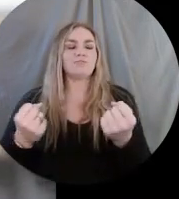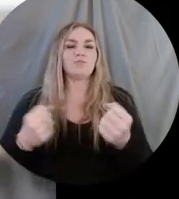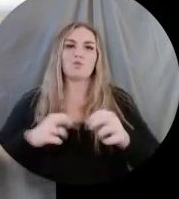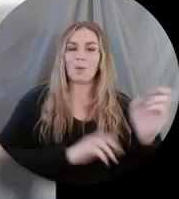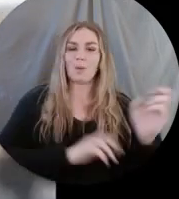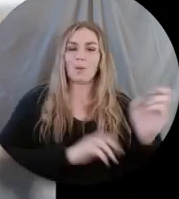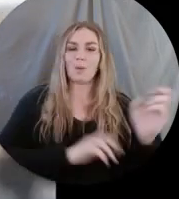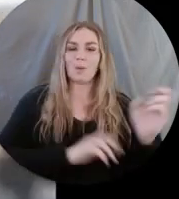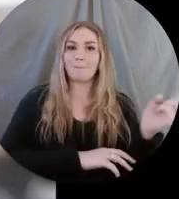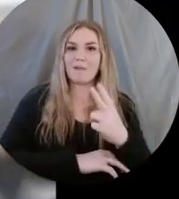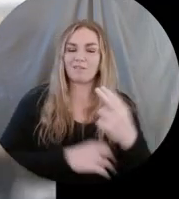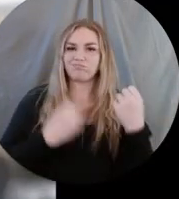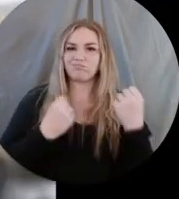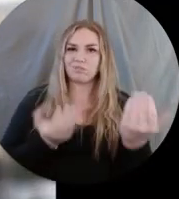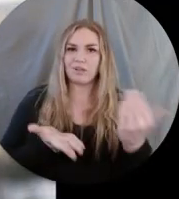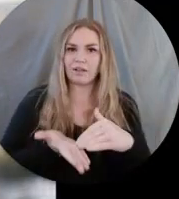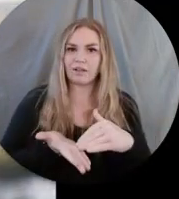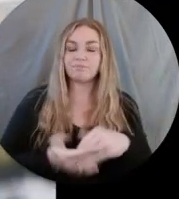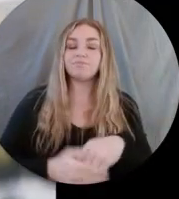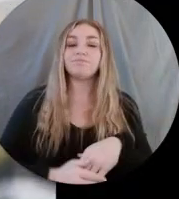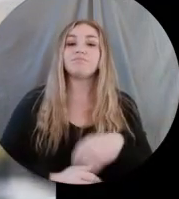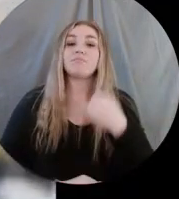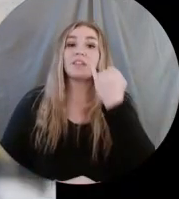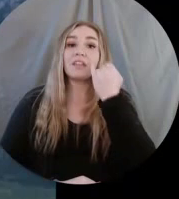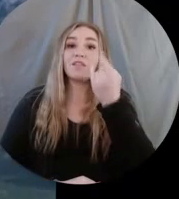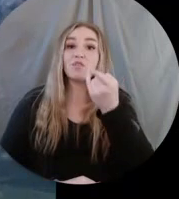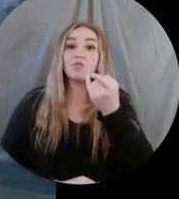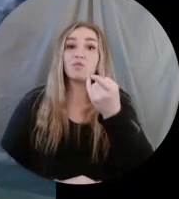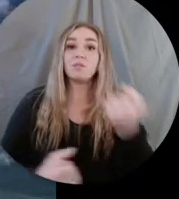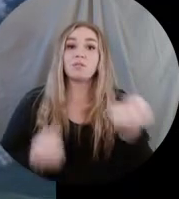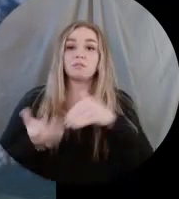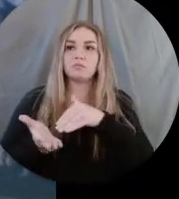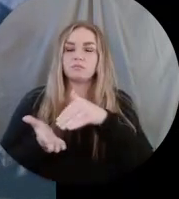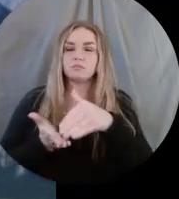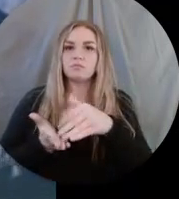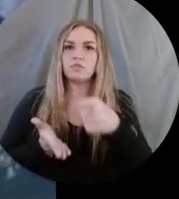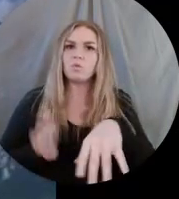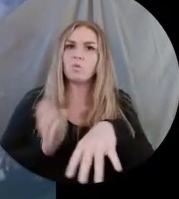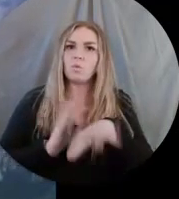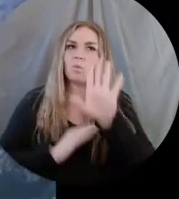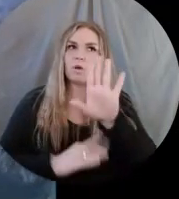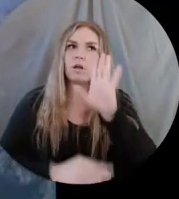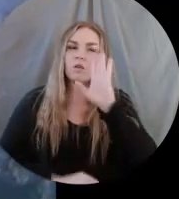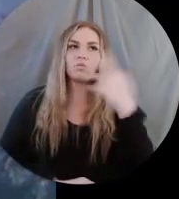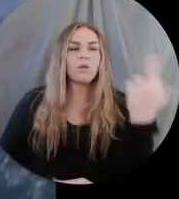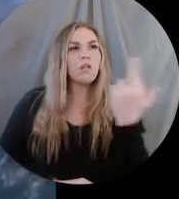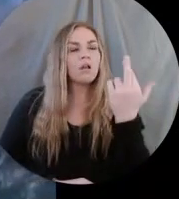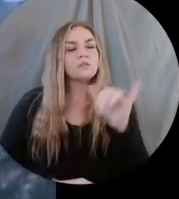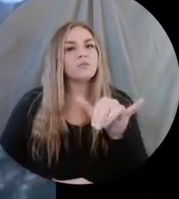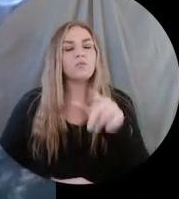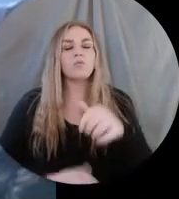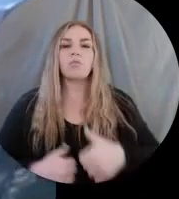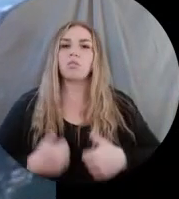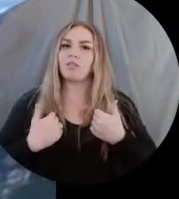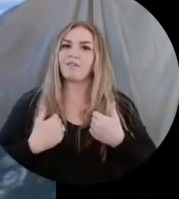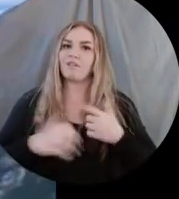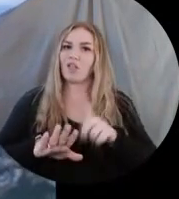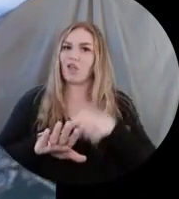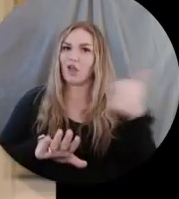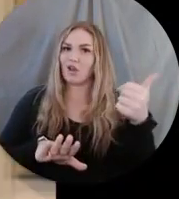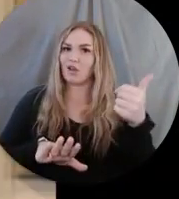you do this, then you will find that you will live longer and you'll live longer enjoying your life instead of